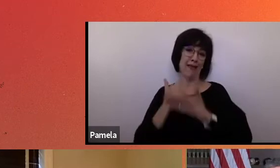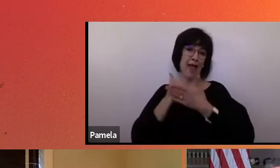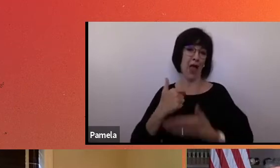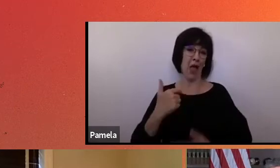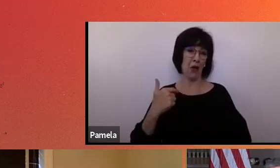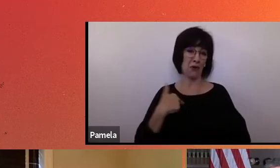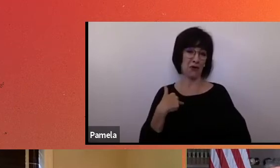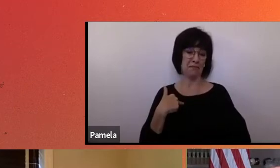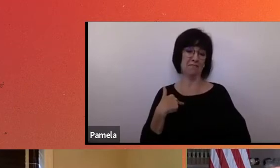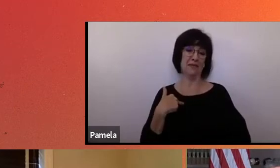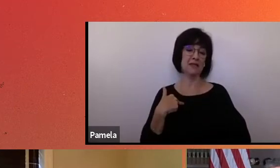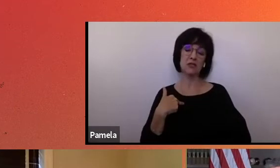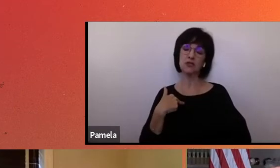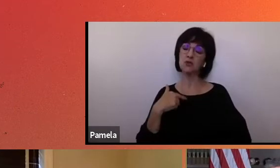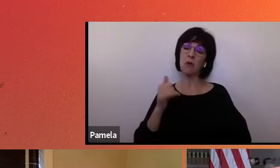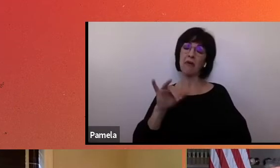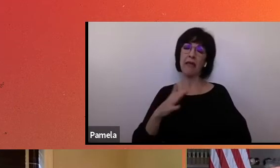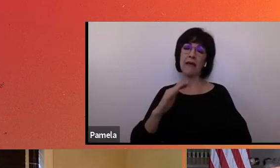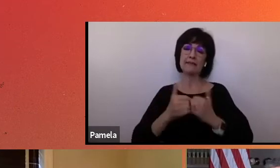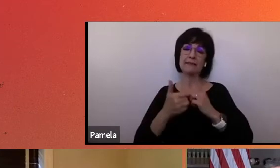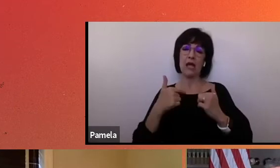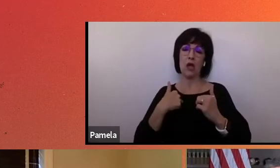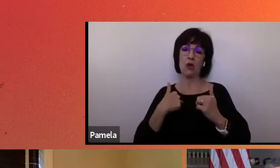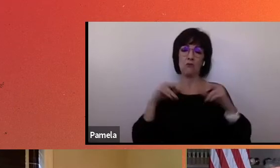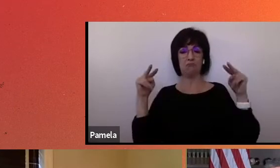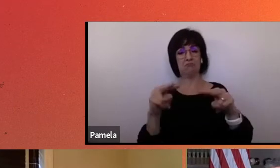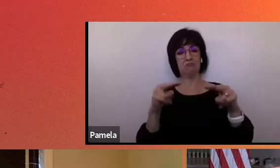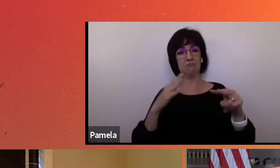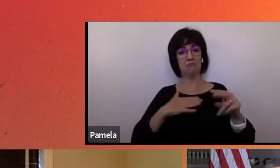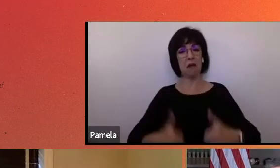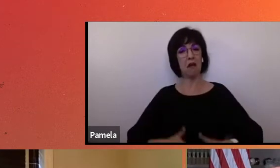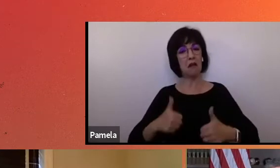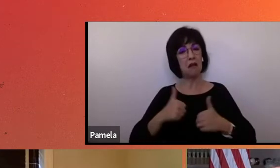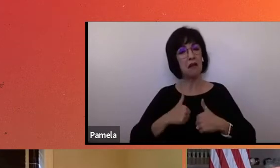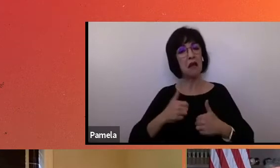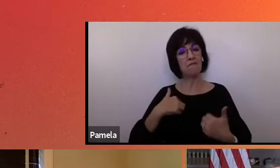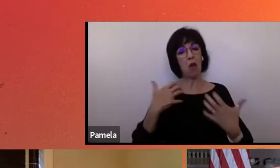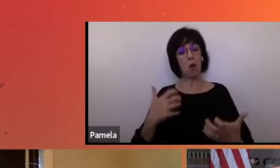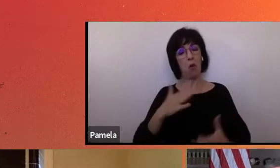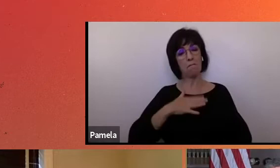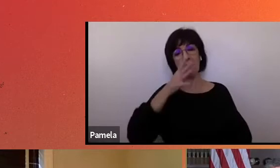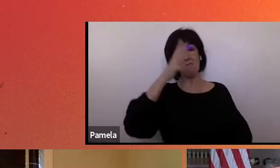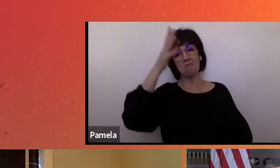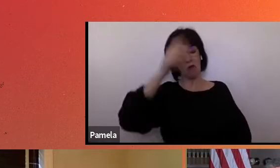in that way, and I've tried to make my parents proud of what I've done.